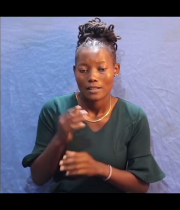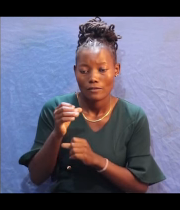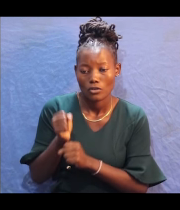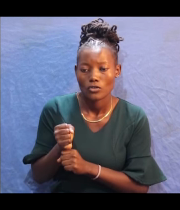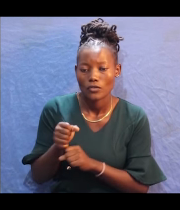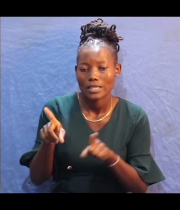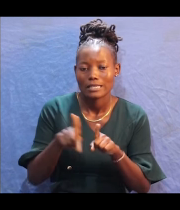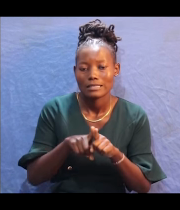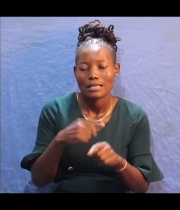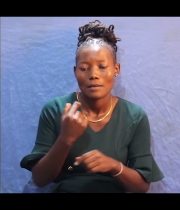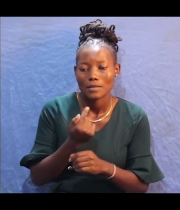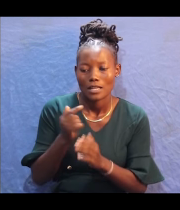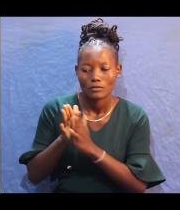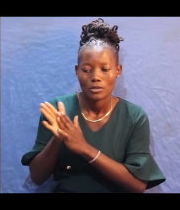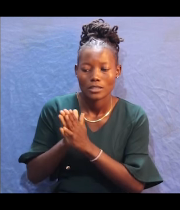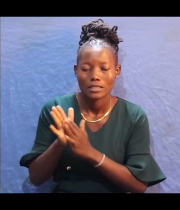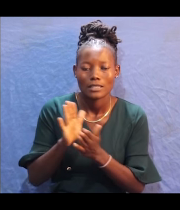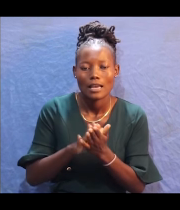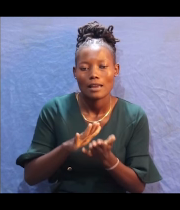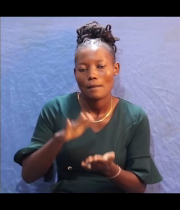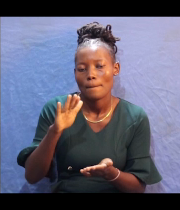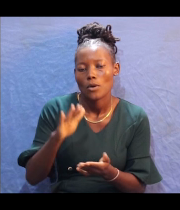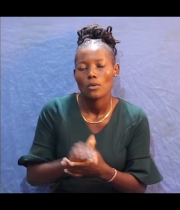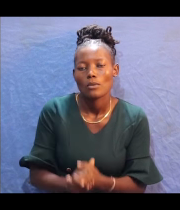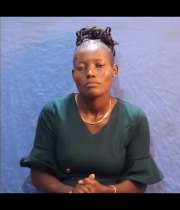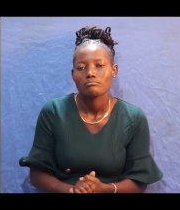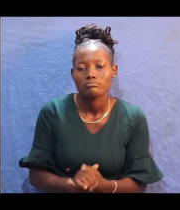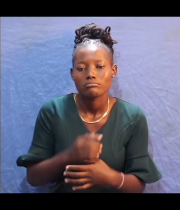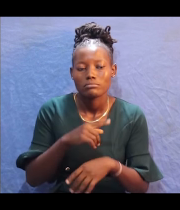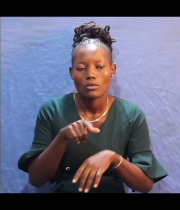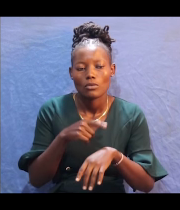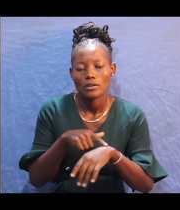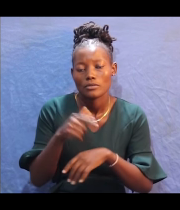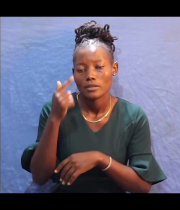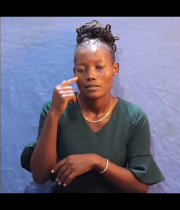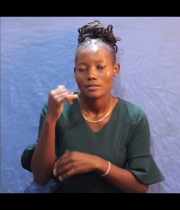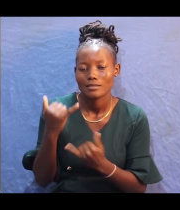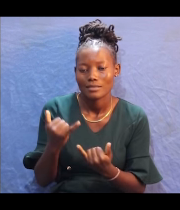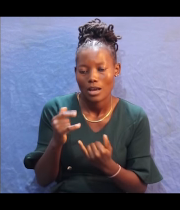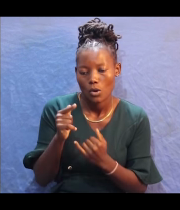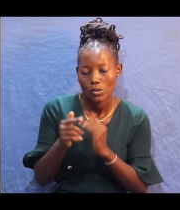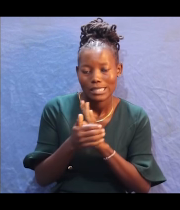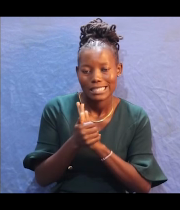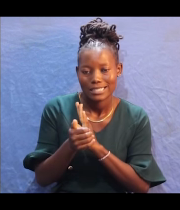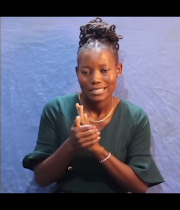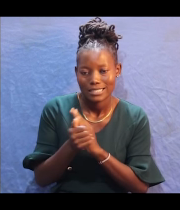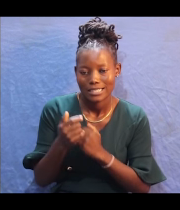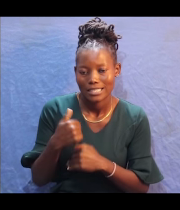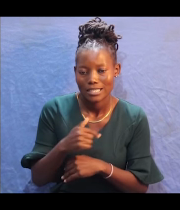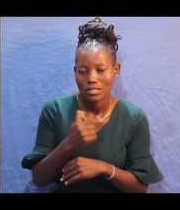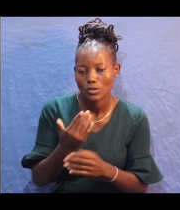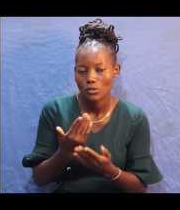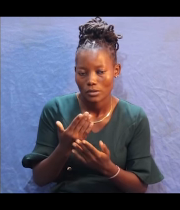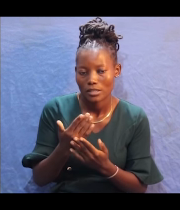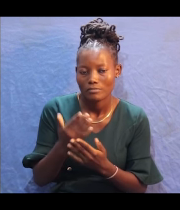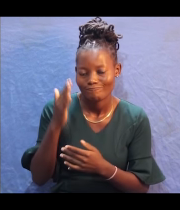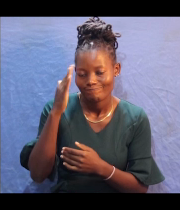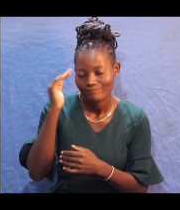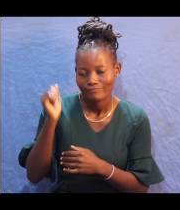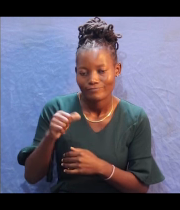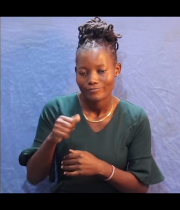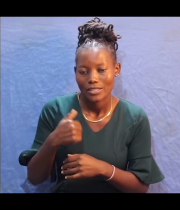self-confidence, self-motivation, and many more. So when we see now these skills, we immediately say, okay, yes,